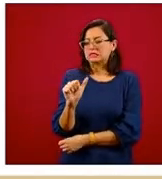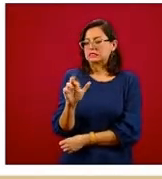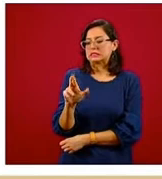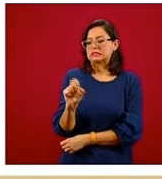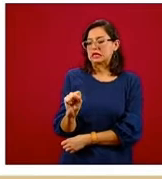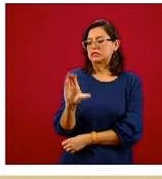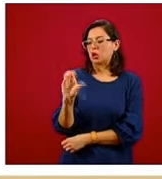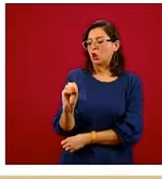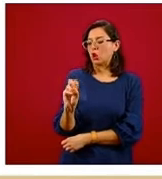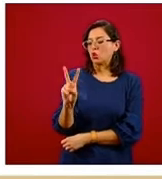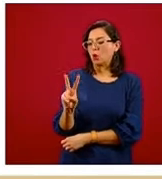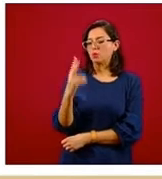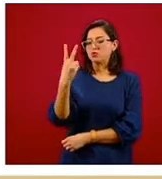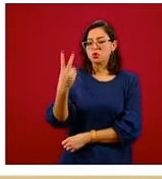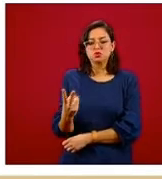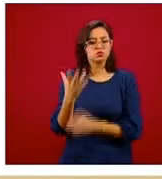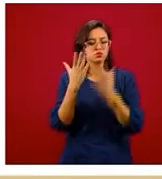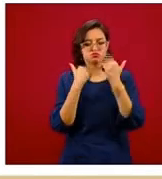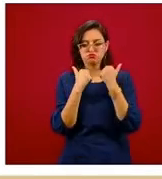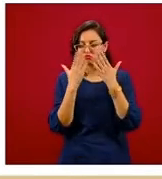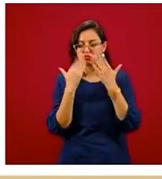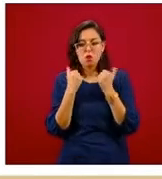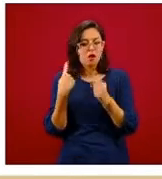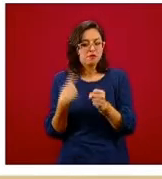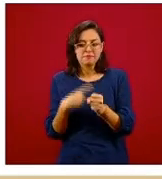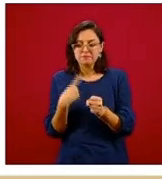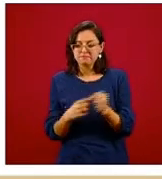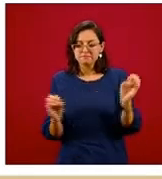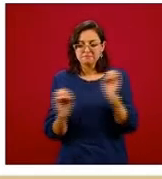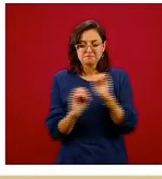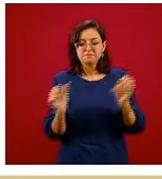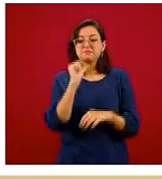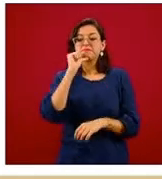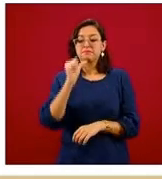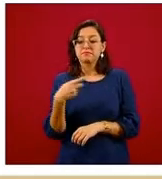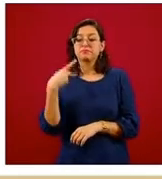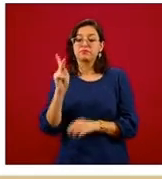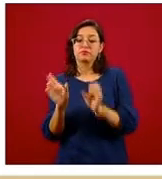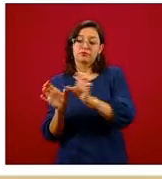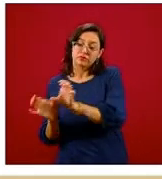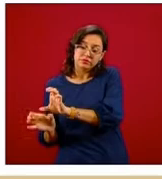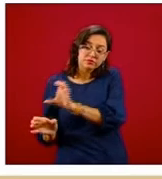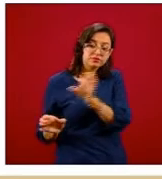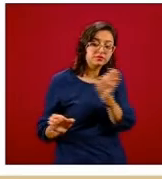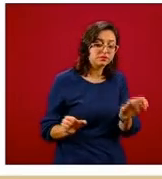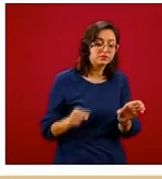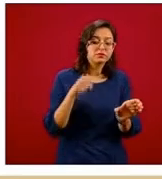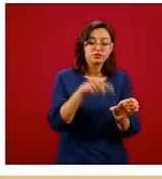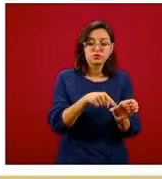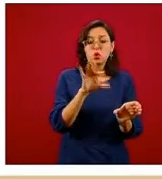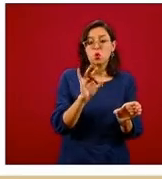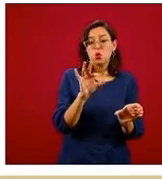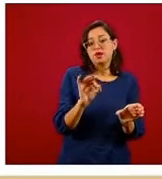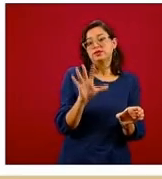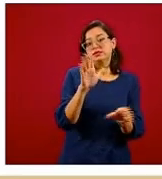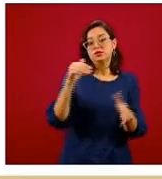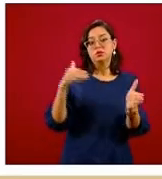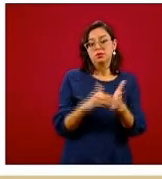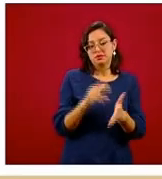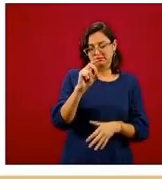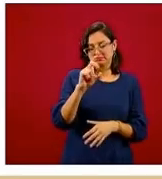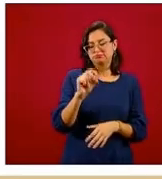89,639 are negative cases when tested on SARS-CoV-2 discarded from disease, and